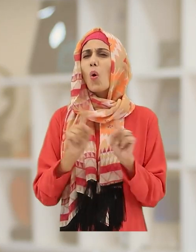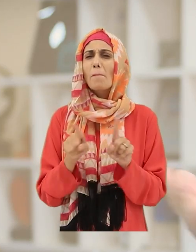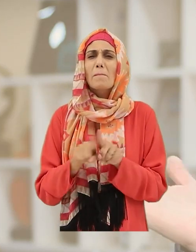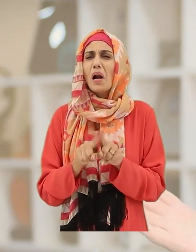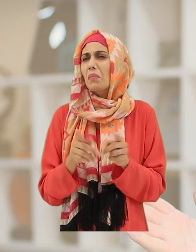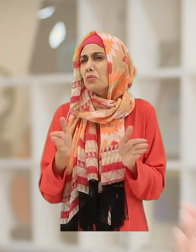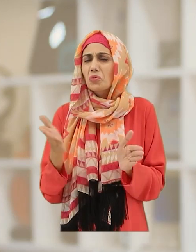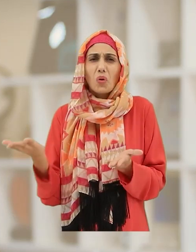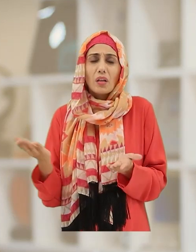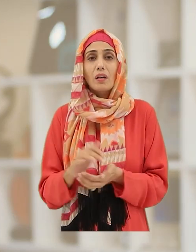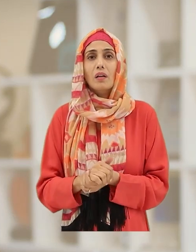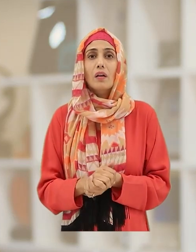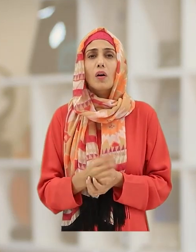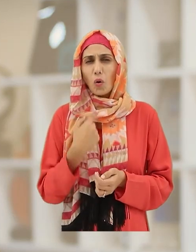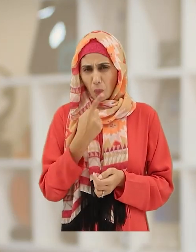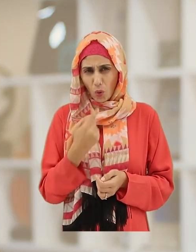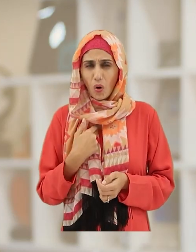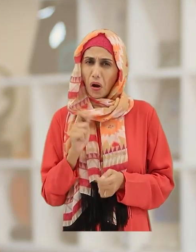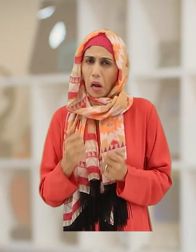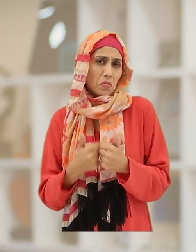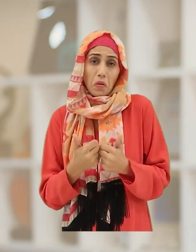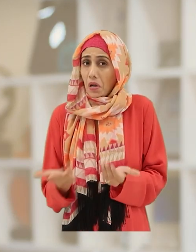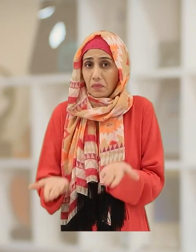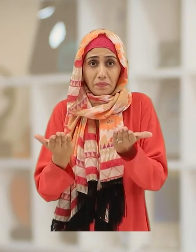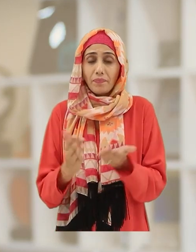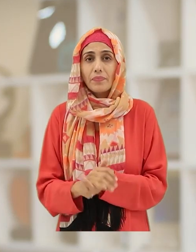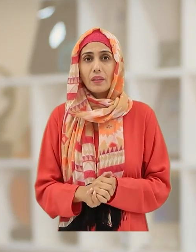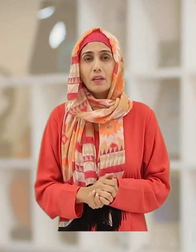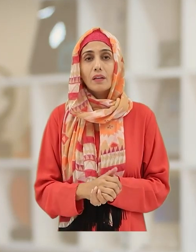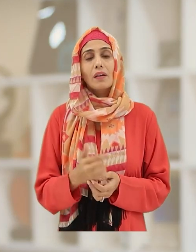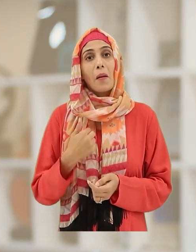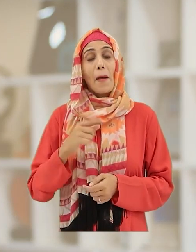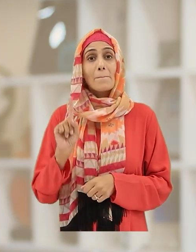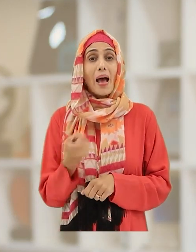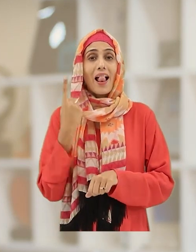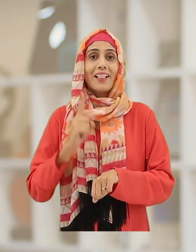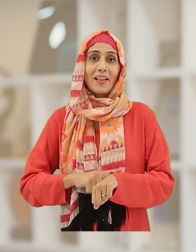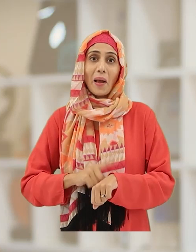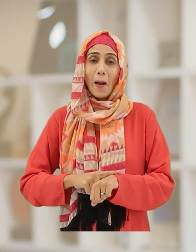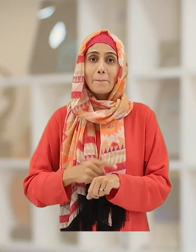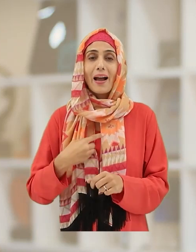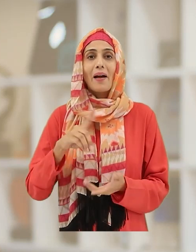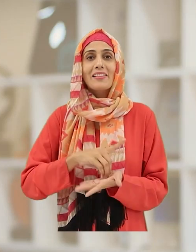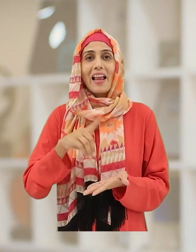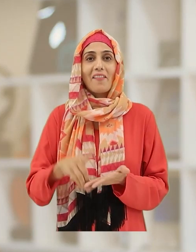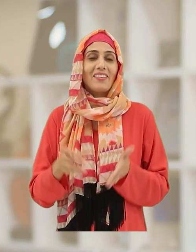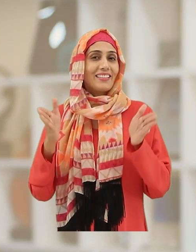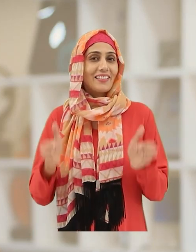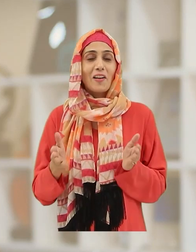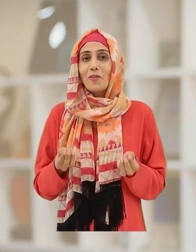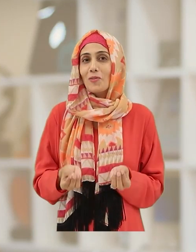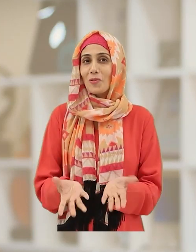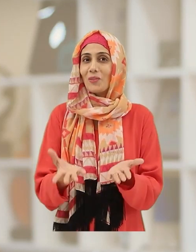was a room about this big. And he said, I'll just give it to you, do something with it. So there we started our very first Deaf Reach